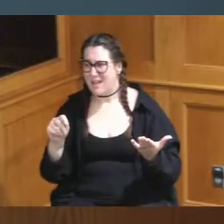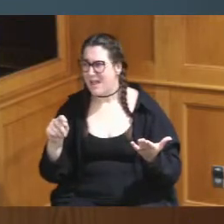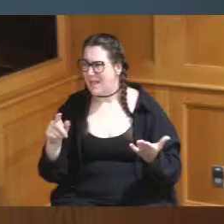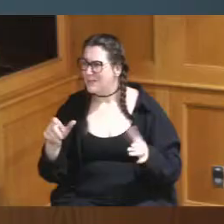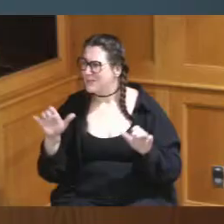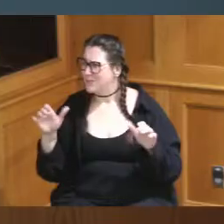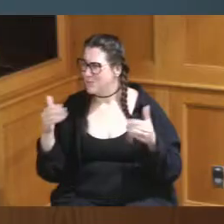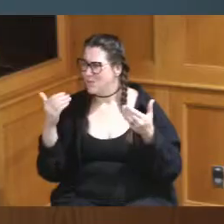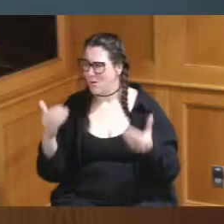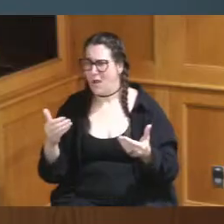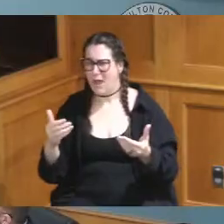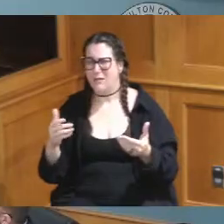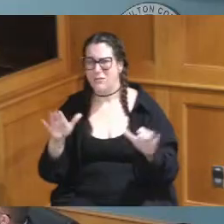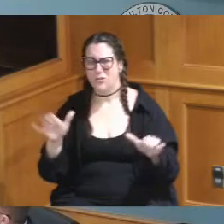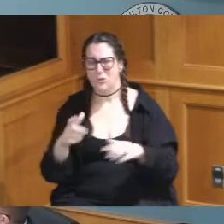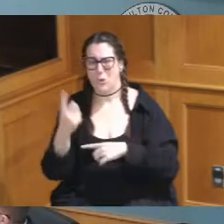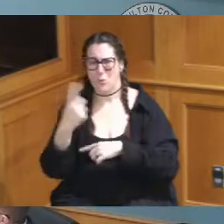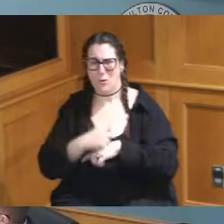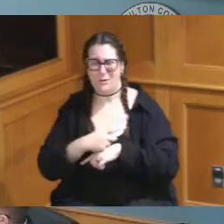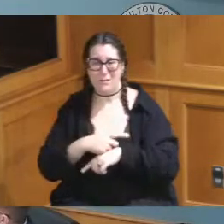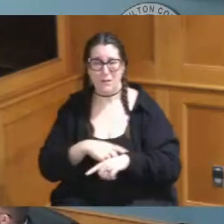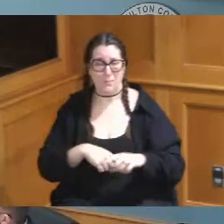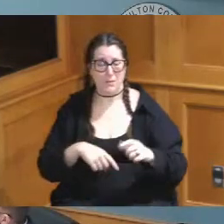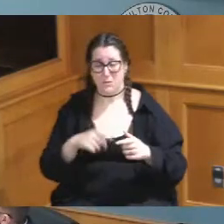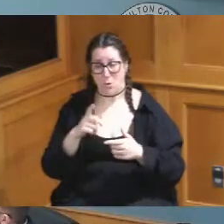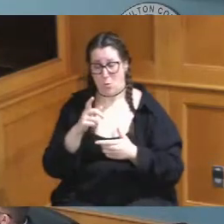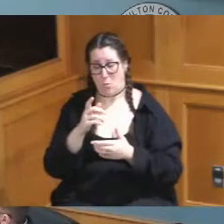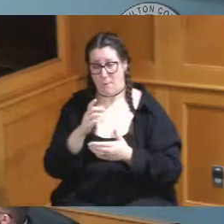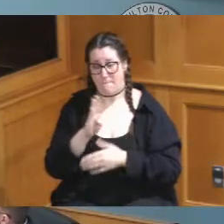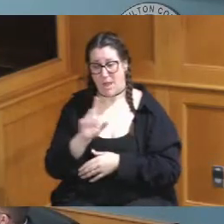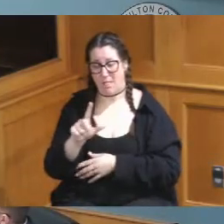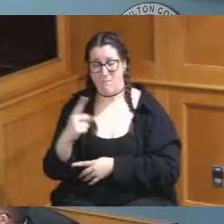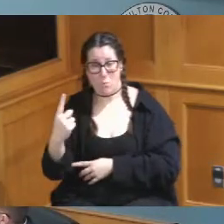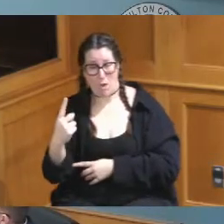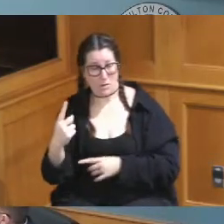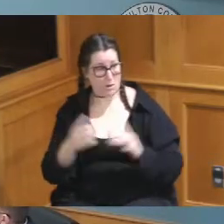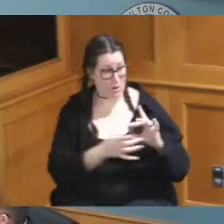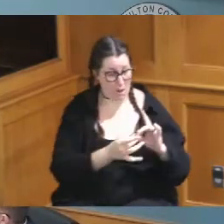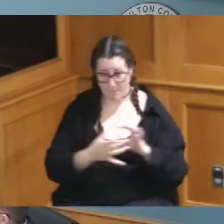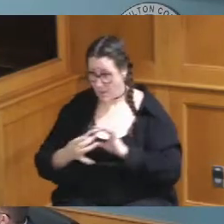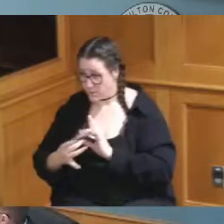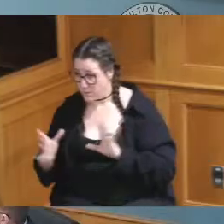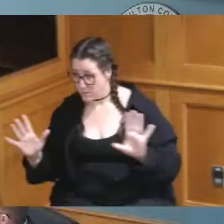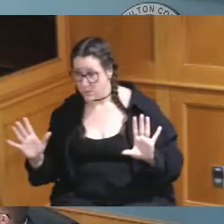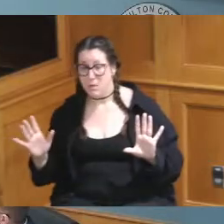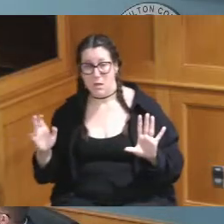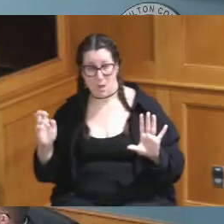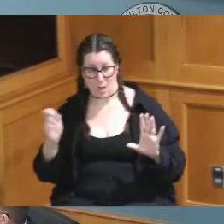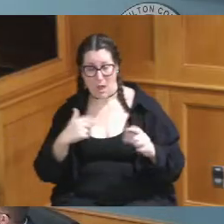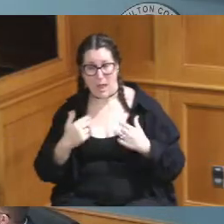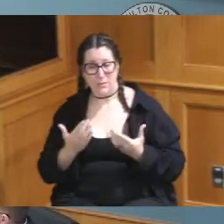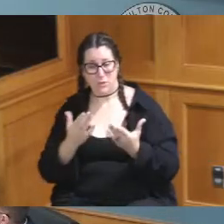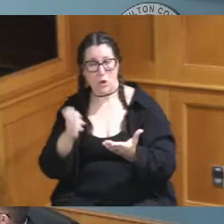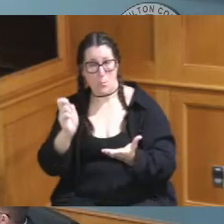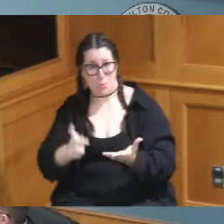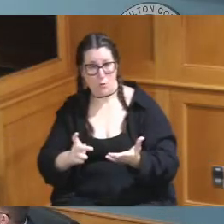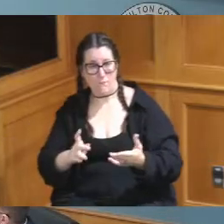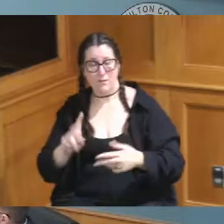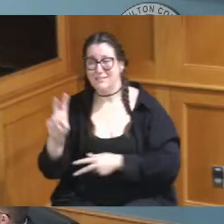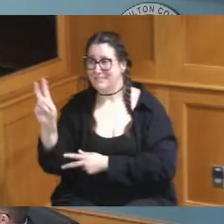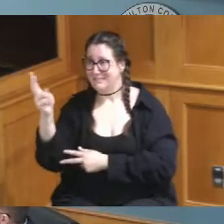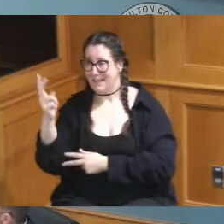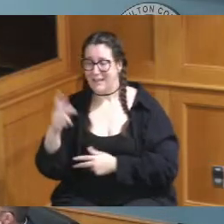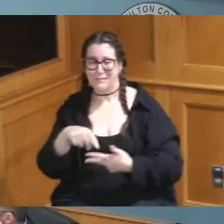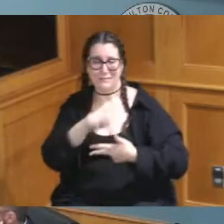comments or questions related to buy leave one? No comments. Thanks. Okay, I'm going to make a motion. We approve of buy leave one. Second. Commissioner Dreehouse? Yes?